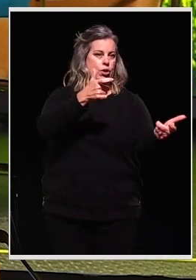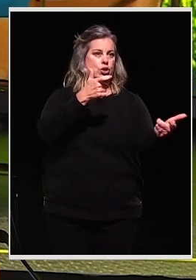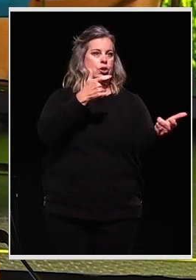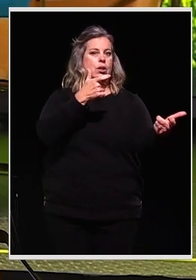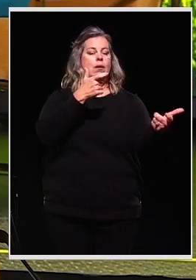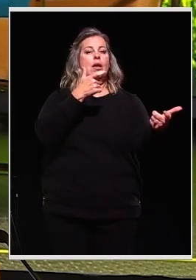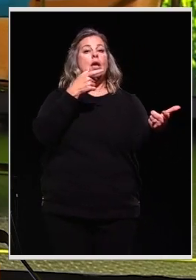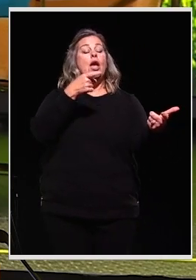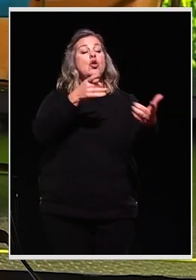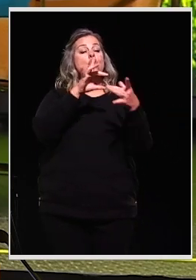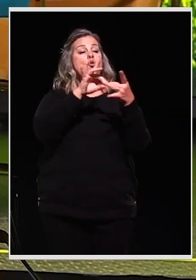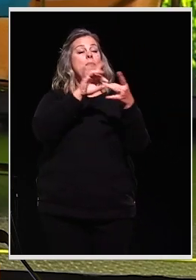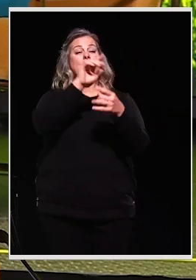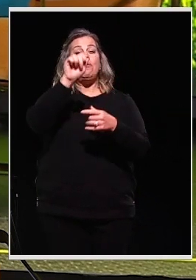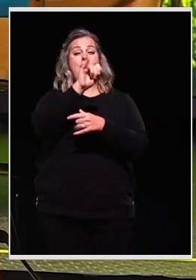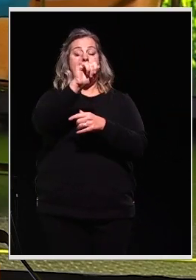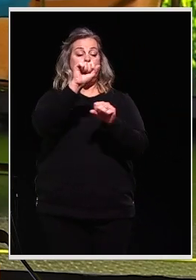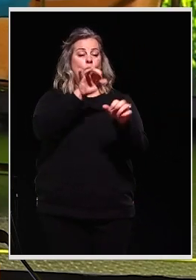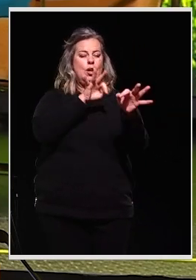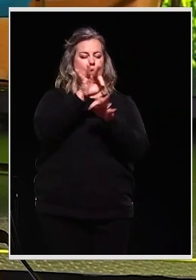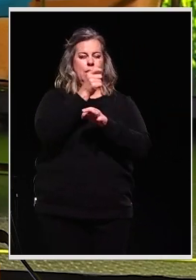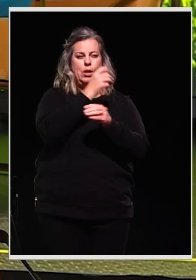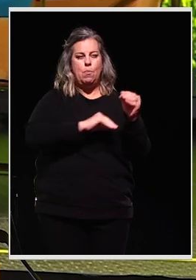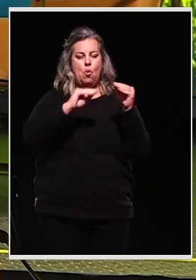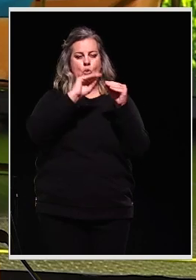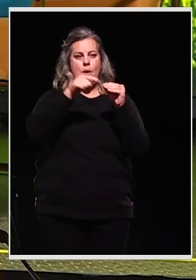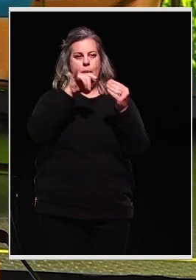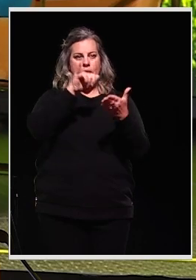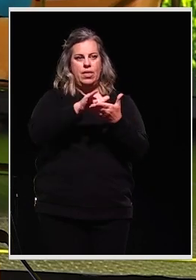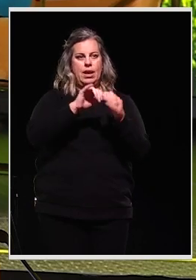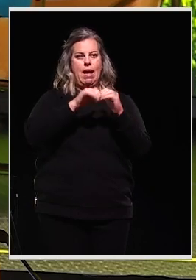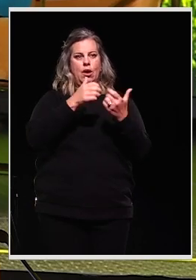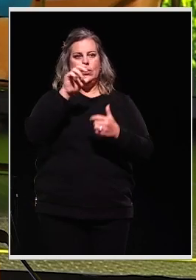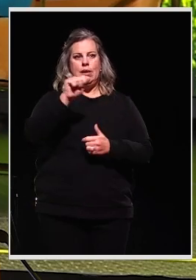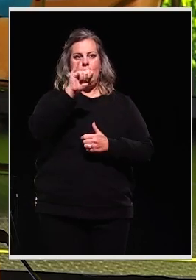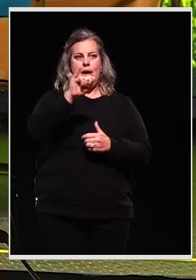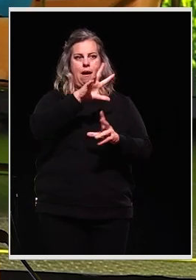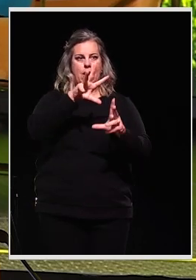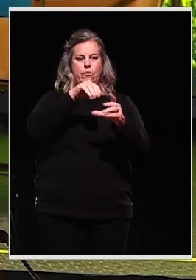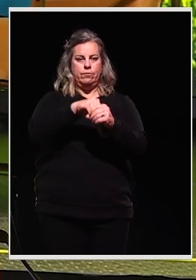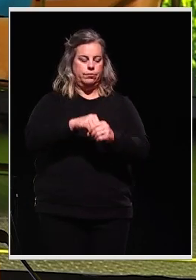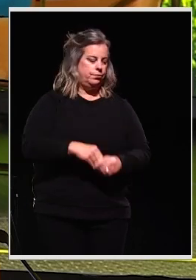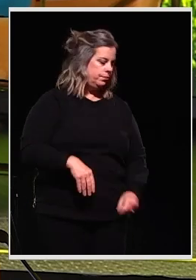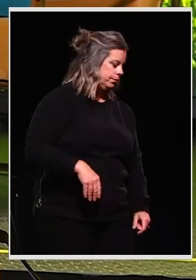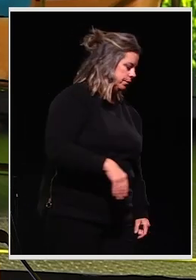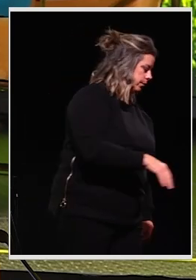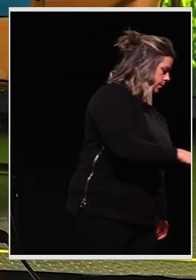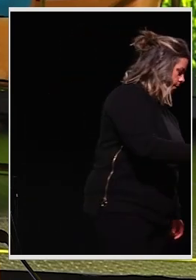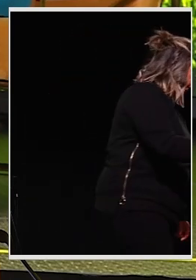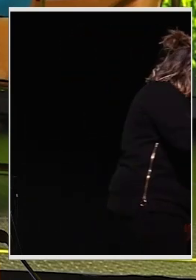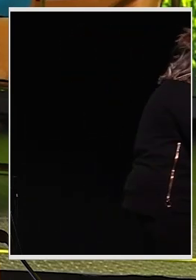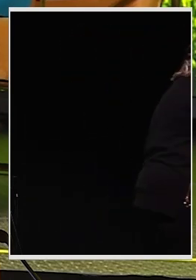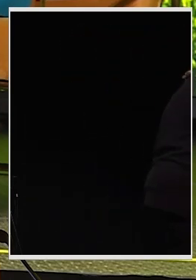mentioned artificial intelligence, and could you explain that a little bit more? How does AI kind of factor into this whole effort? Did you want to take